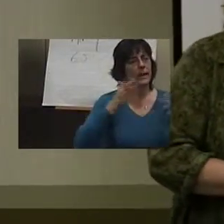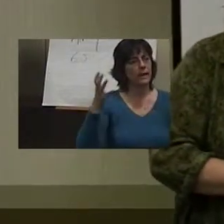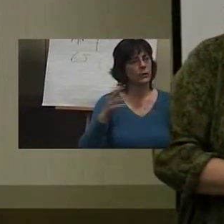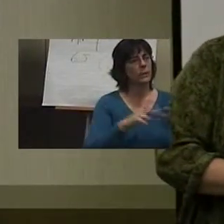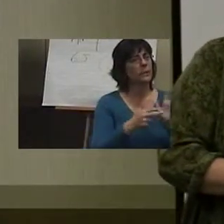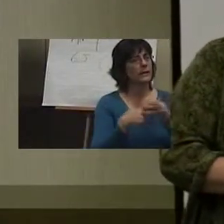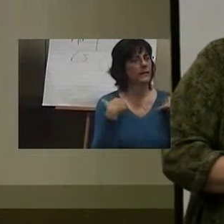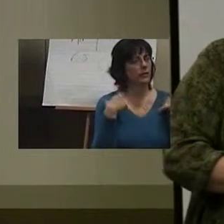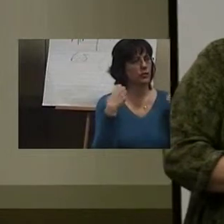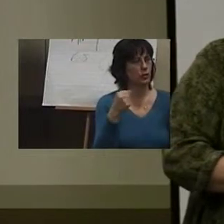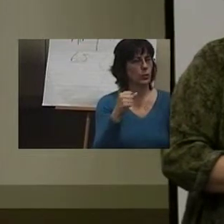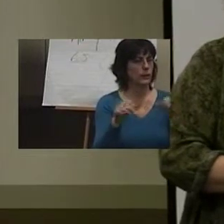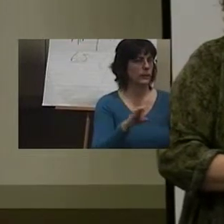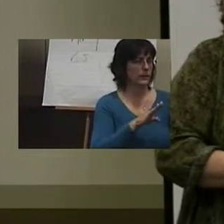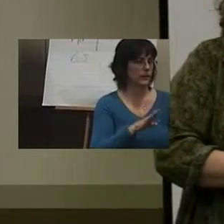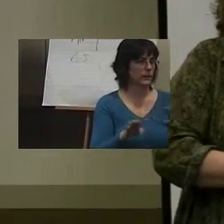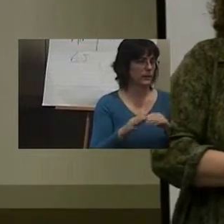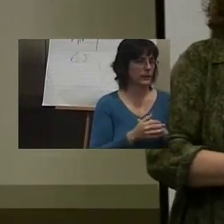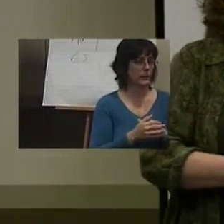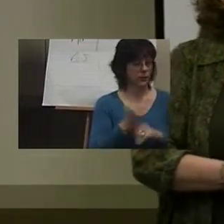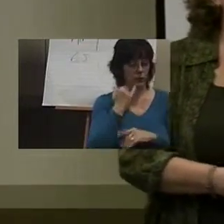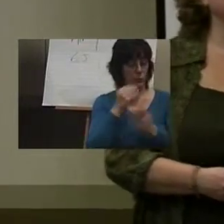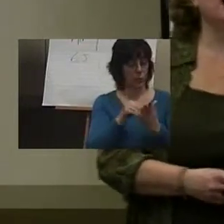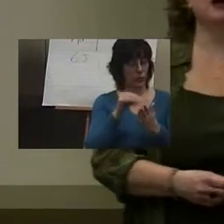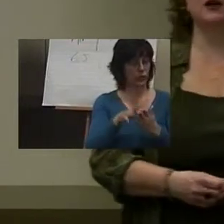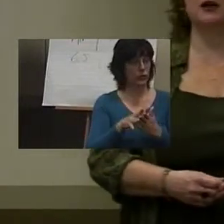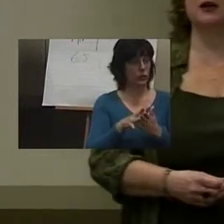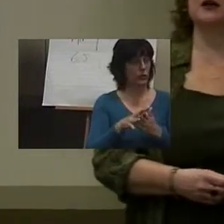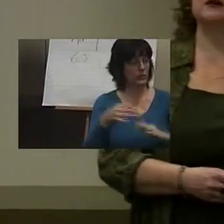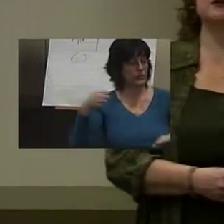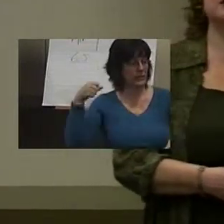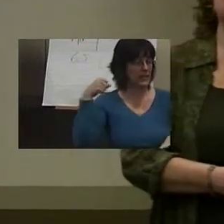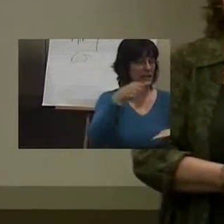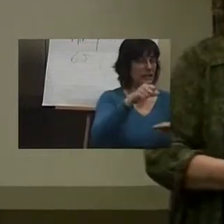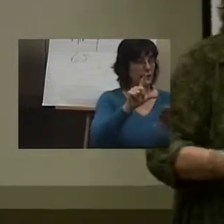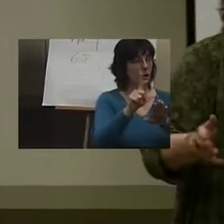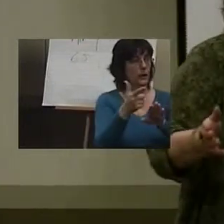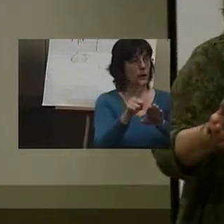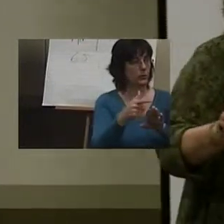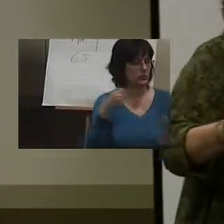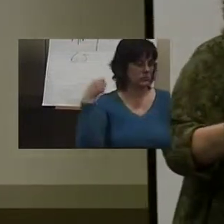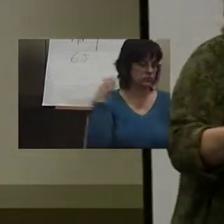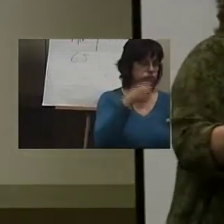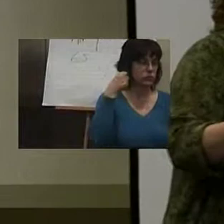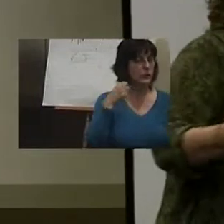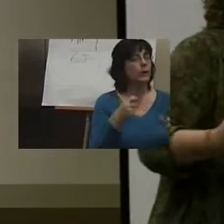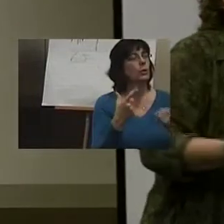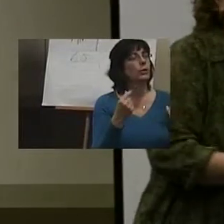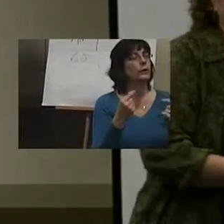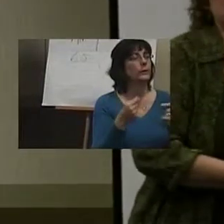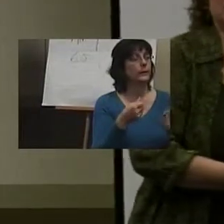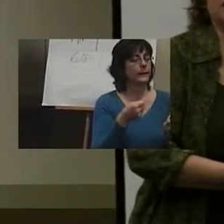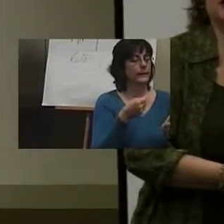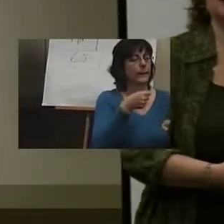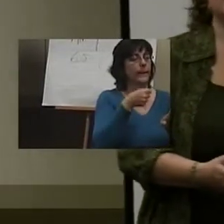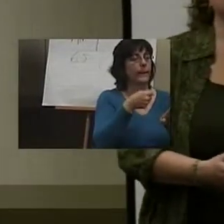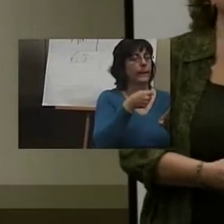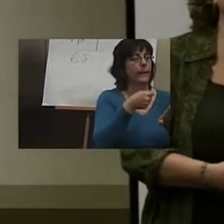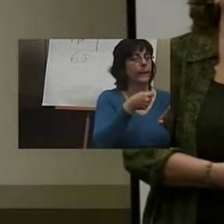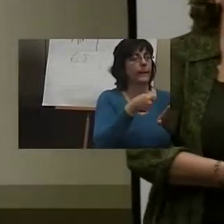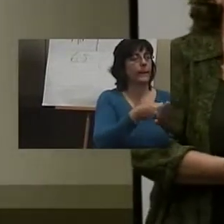strength of the behavior. Okay? If the student hit the locker, did they just kind of punch it a